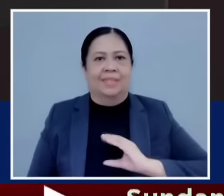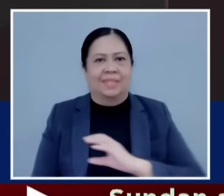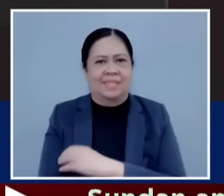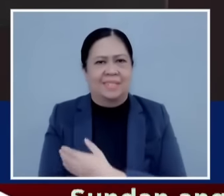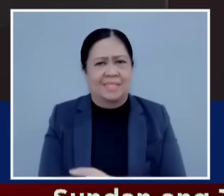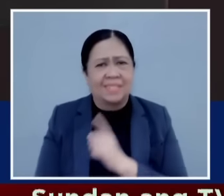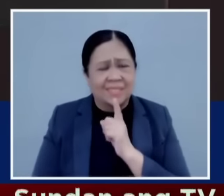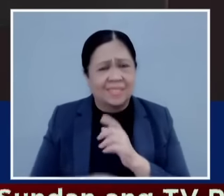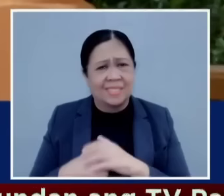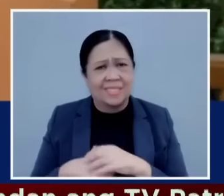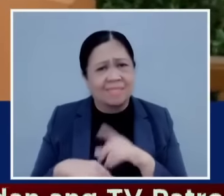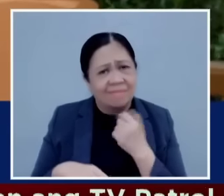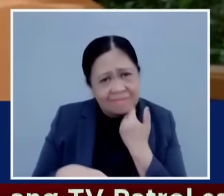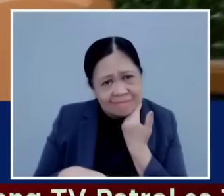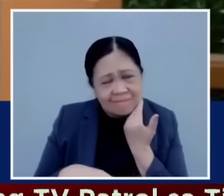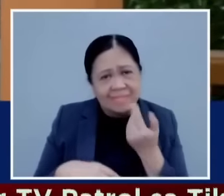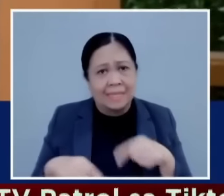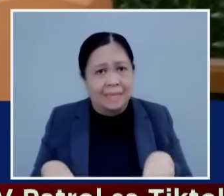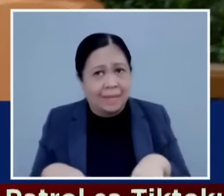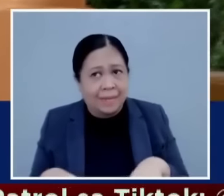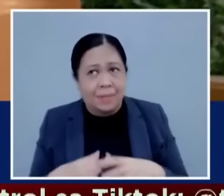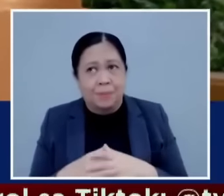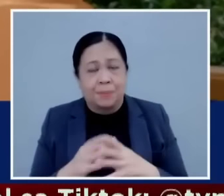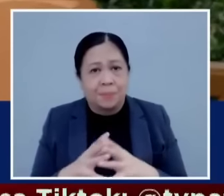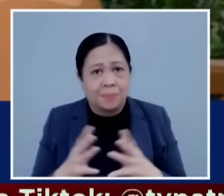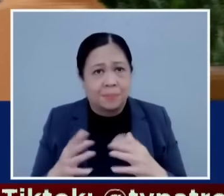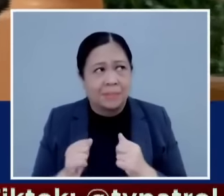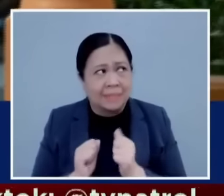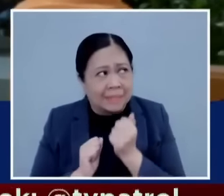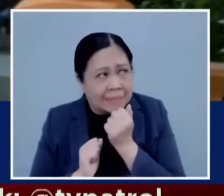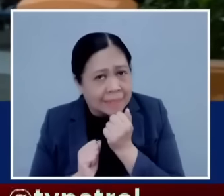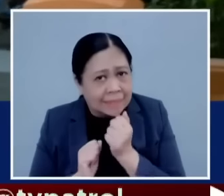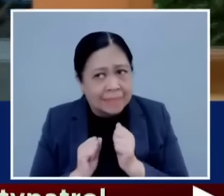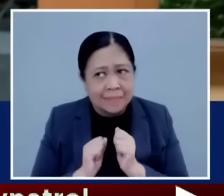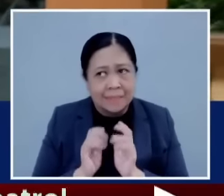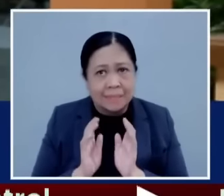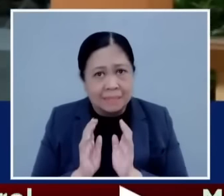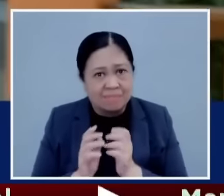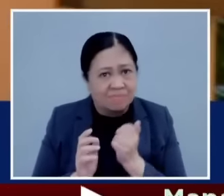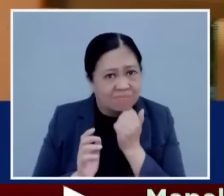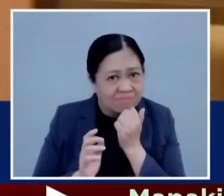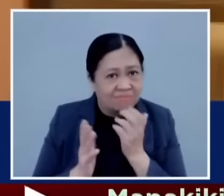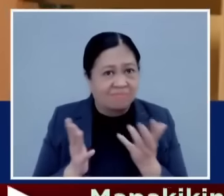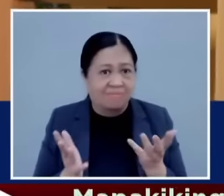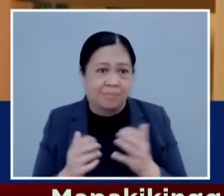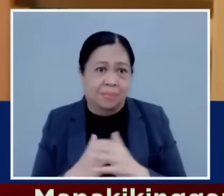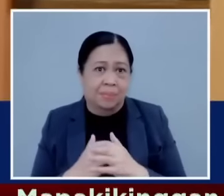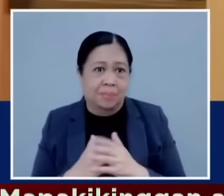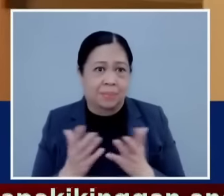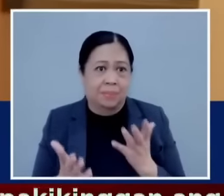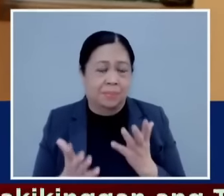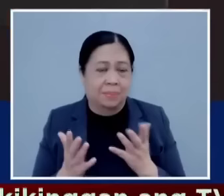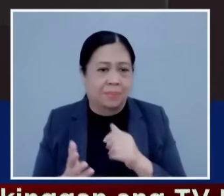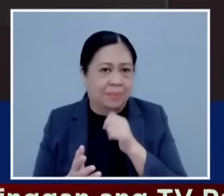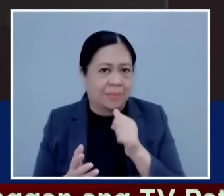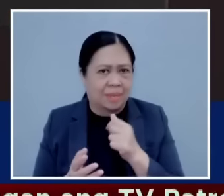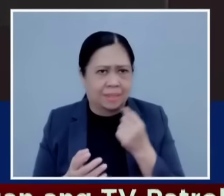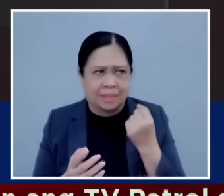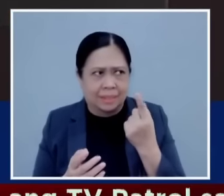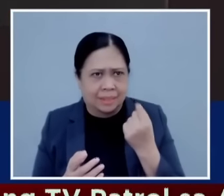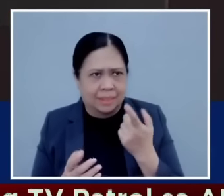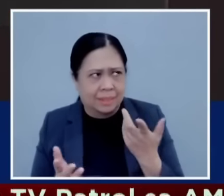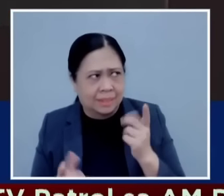like very shy. I was afraid of like overstepping, or I was afraid that like I wouldn't kind of understand or be